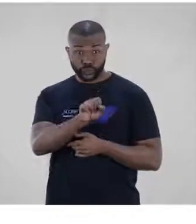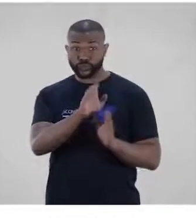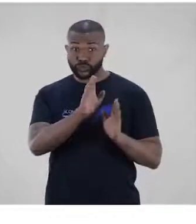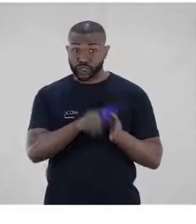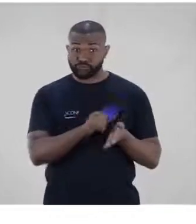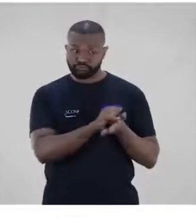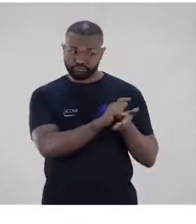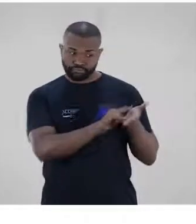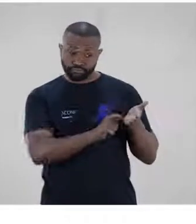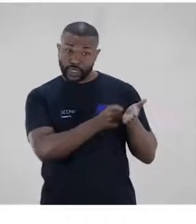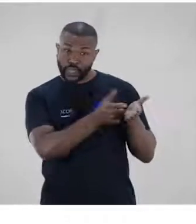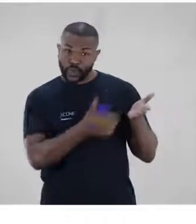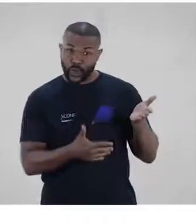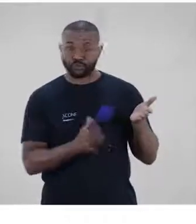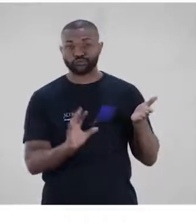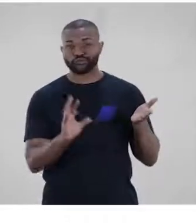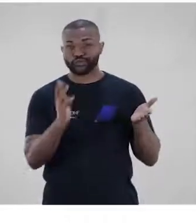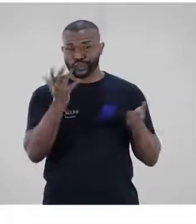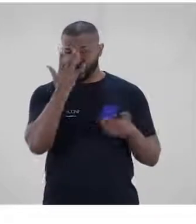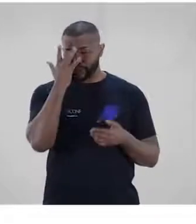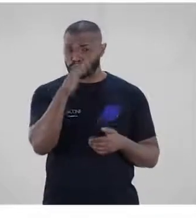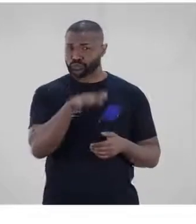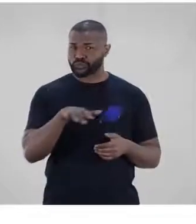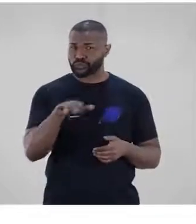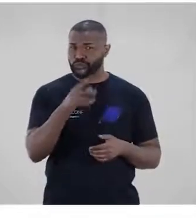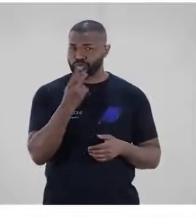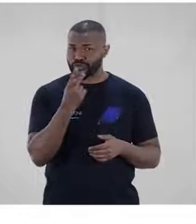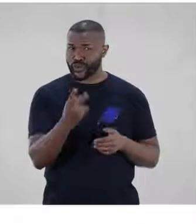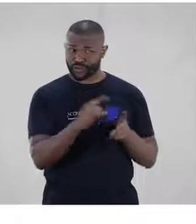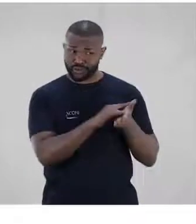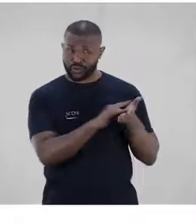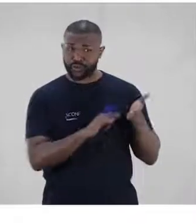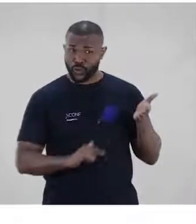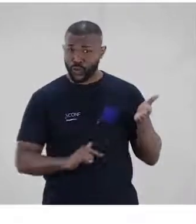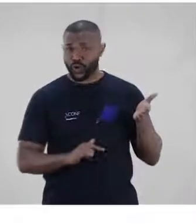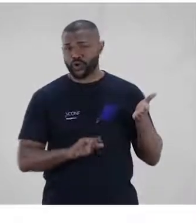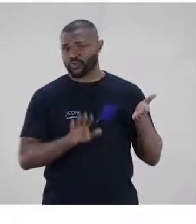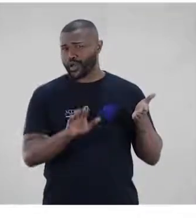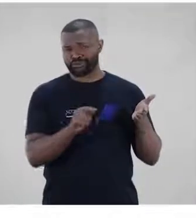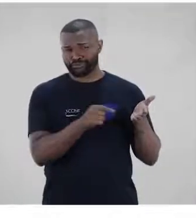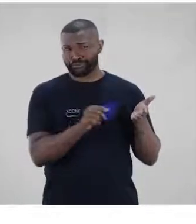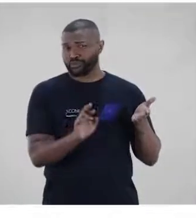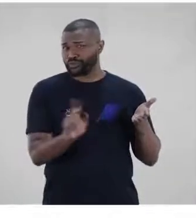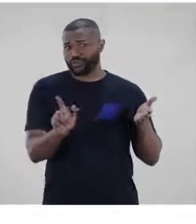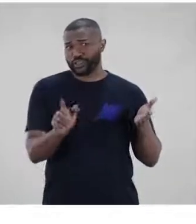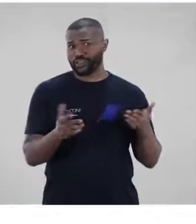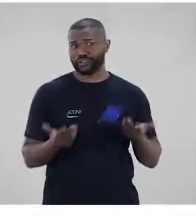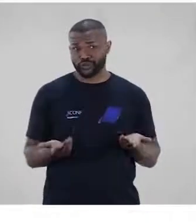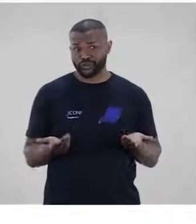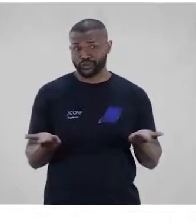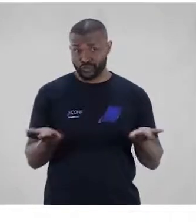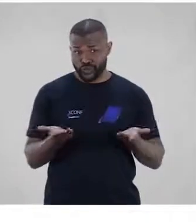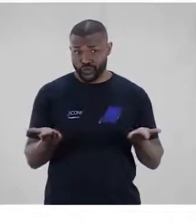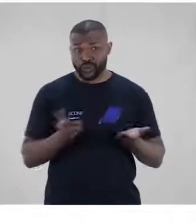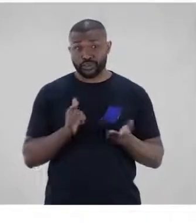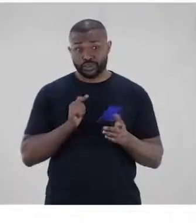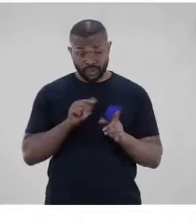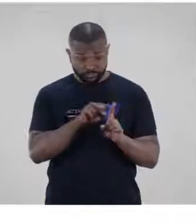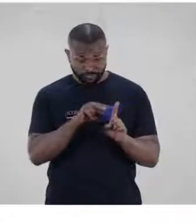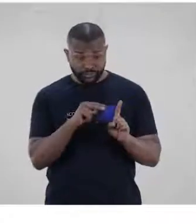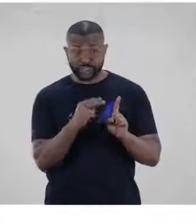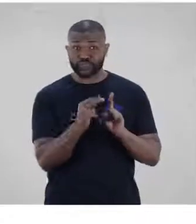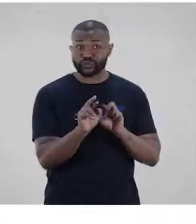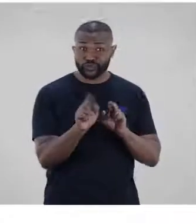from BI and reporting. People still refer to it as reporting. It's no longer reporting, right? Because AI and ML require a